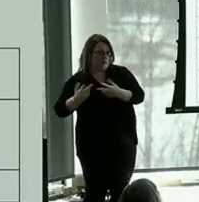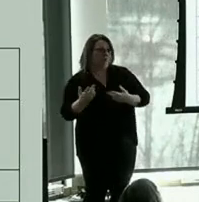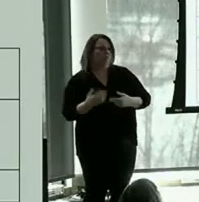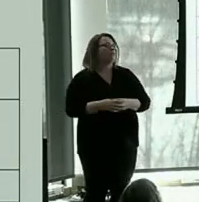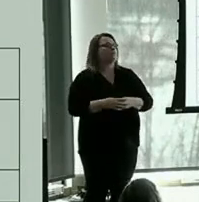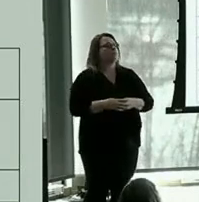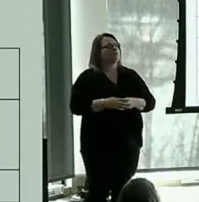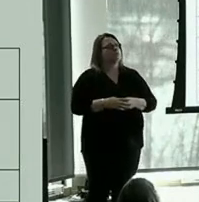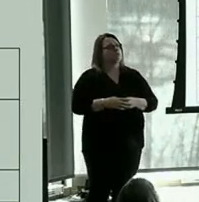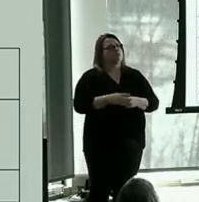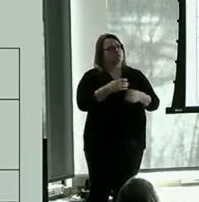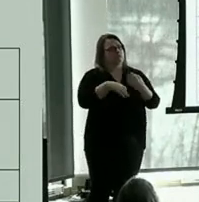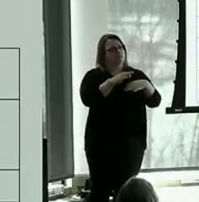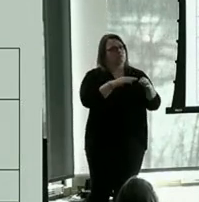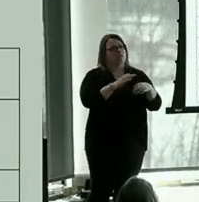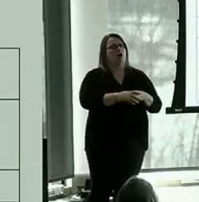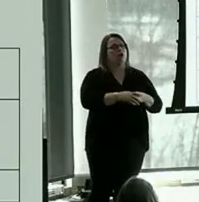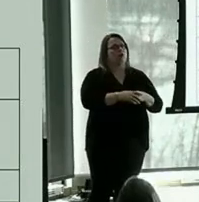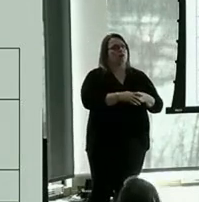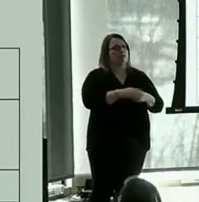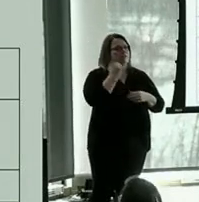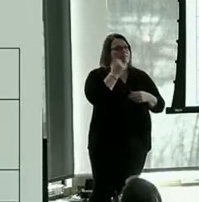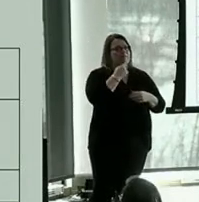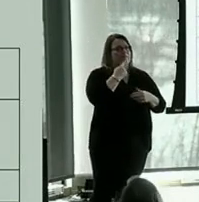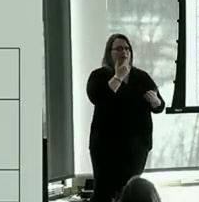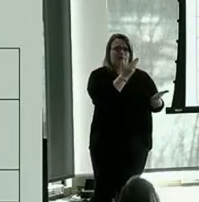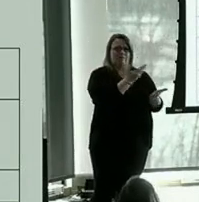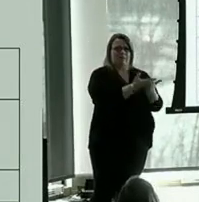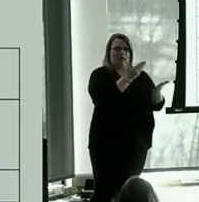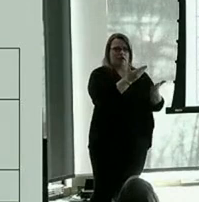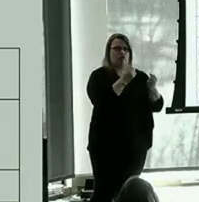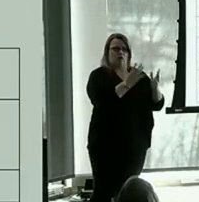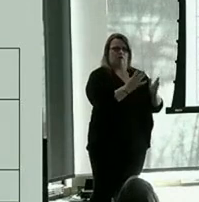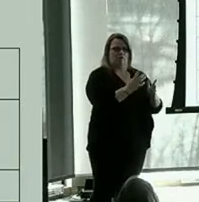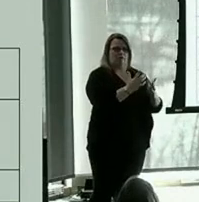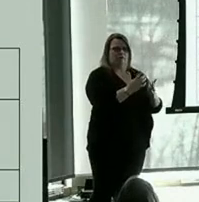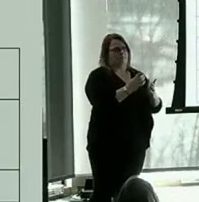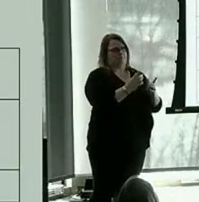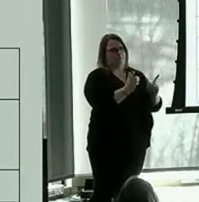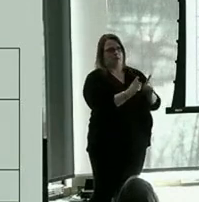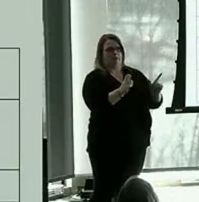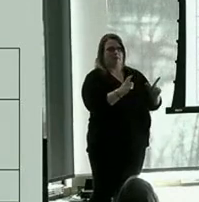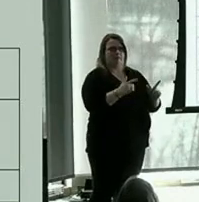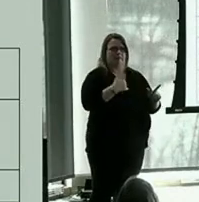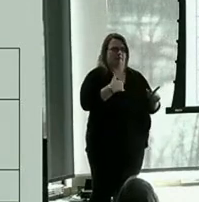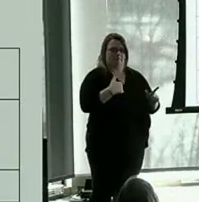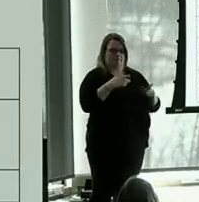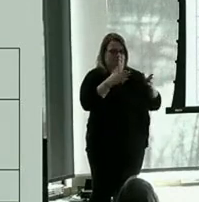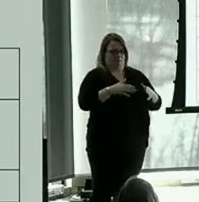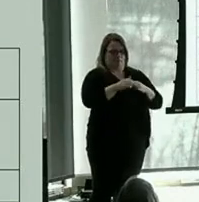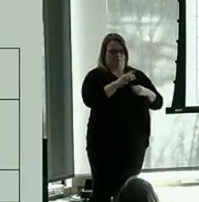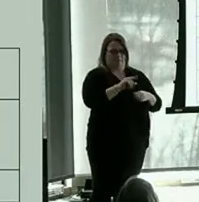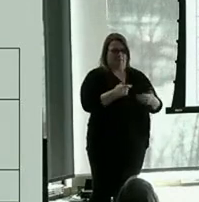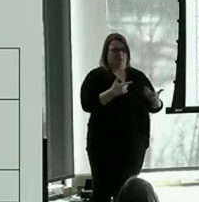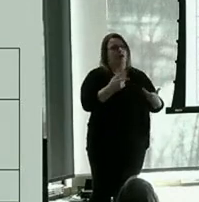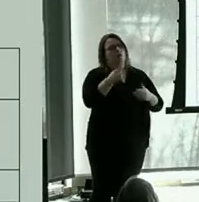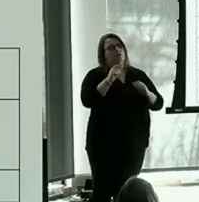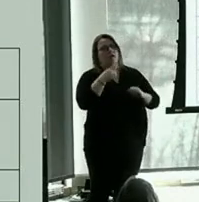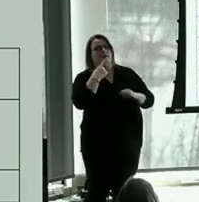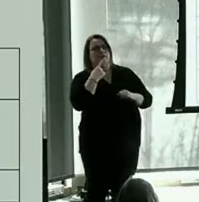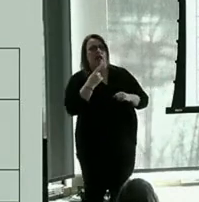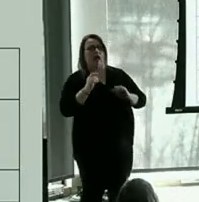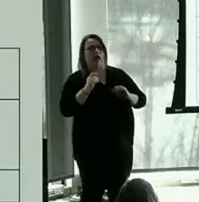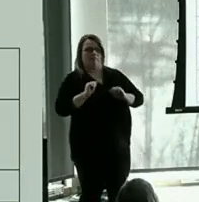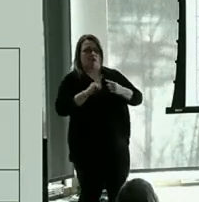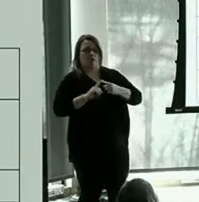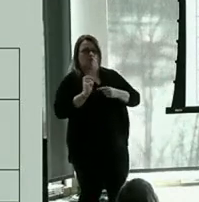Instead of saying a valid driver's license, which really irks me as a person with a disability, you could say the ability to travel